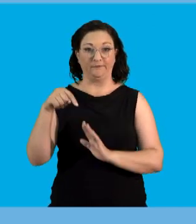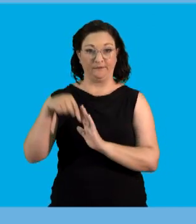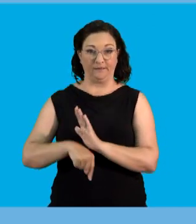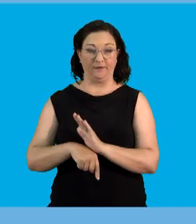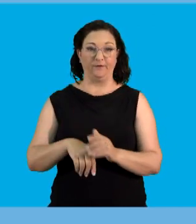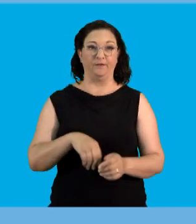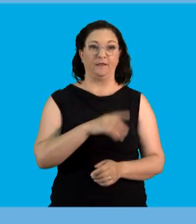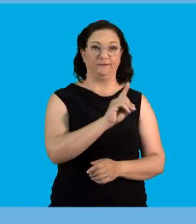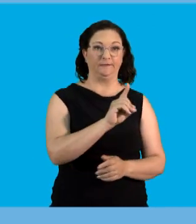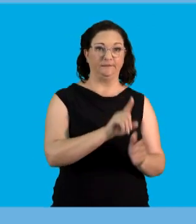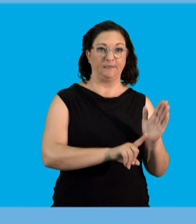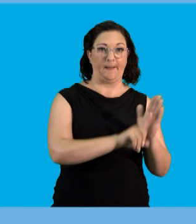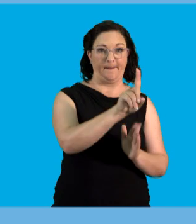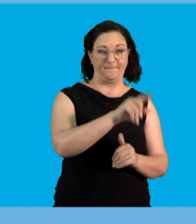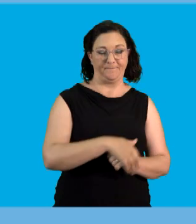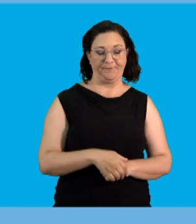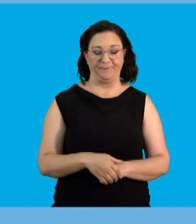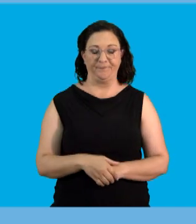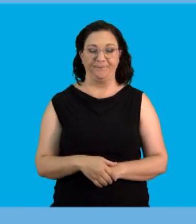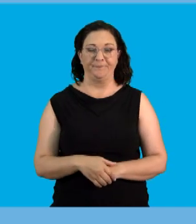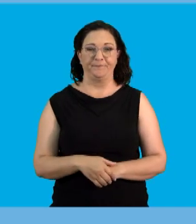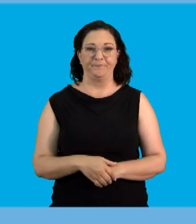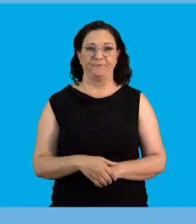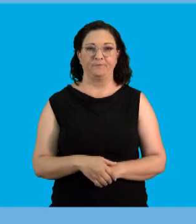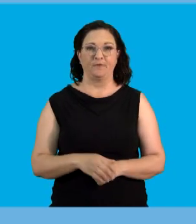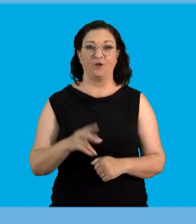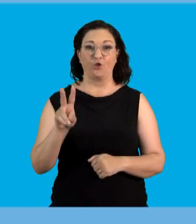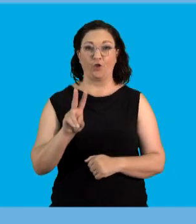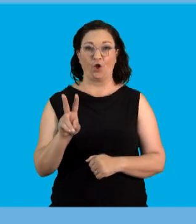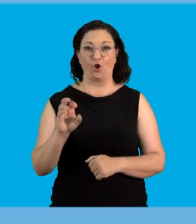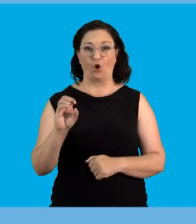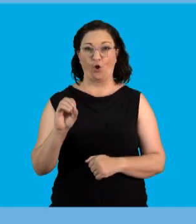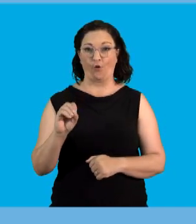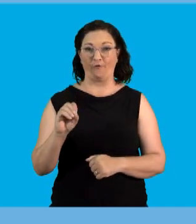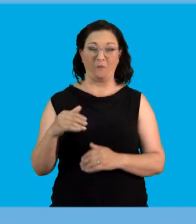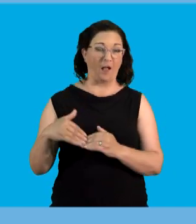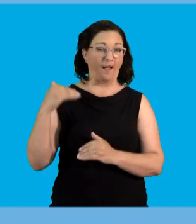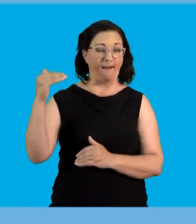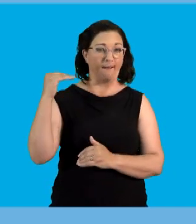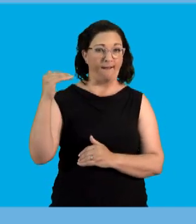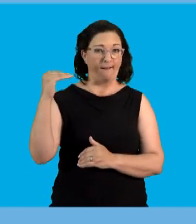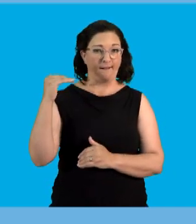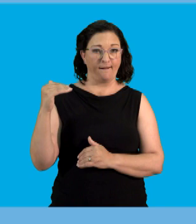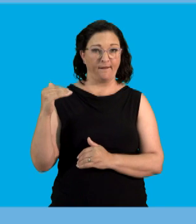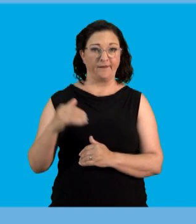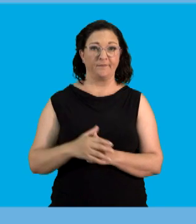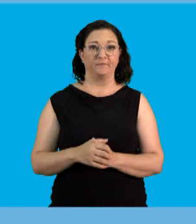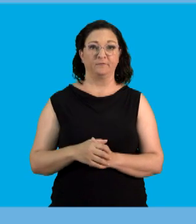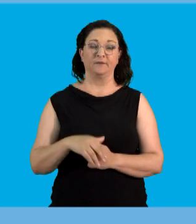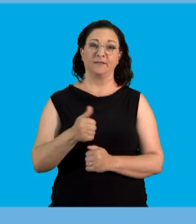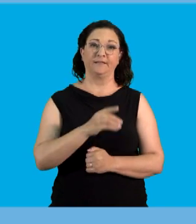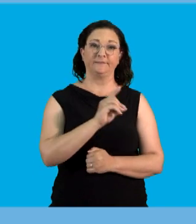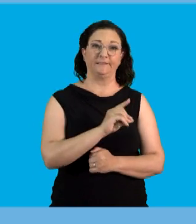have a much higher volume as compared to the solids and liquids. So if the volume for the gases is very high, so that means their